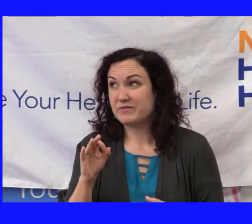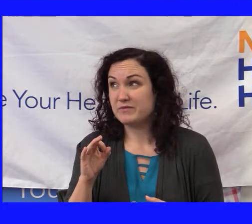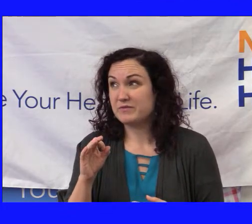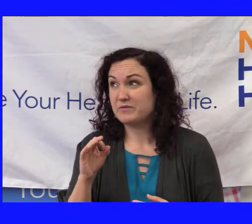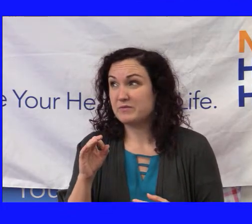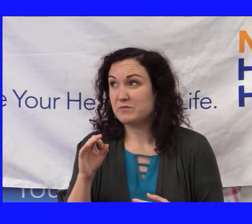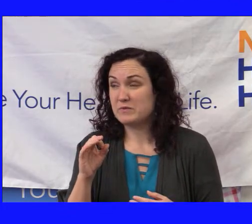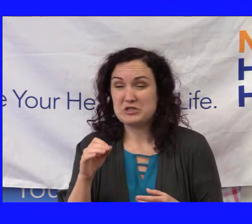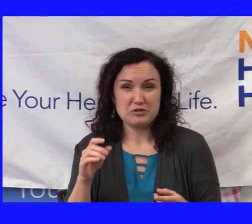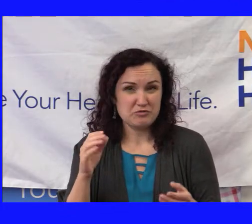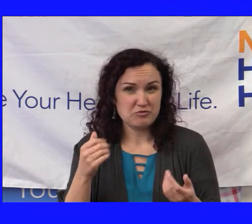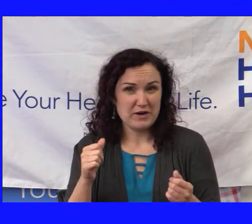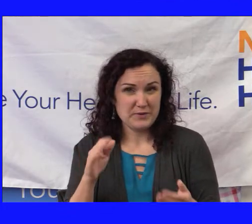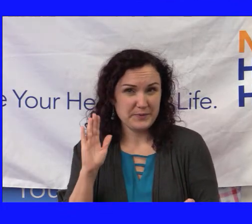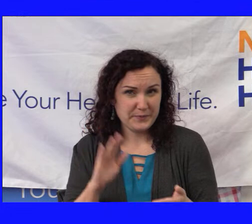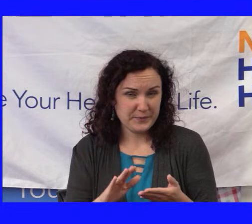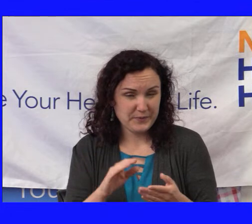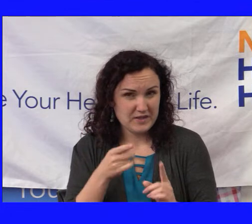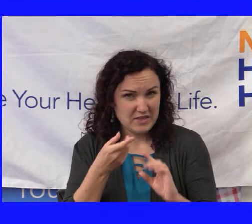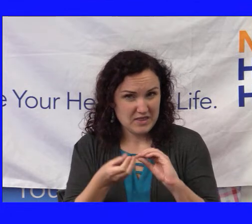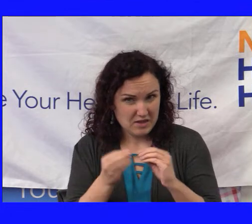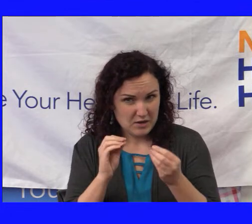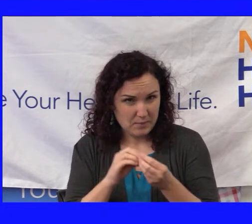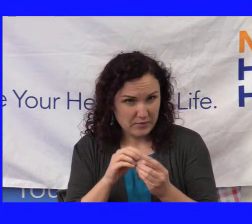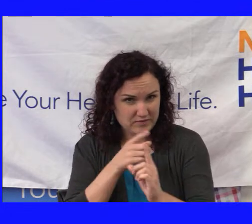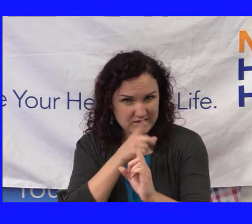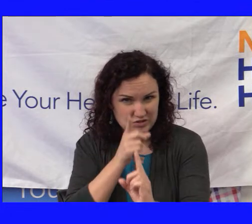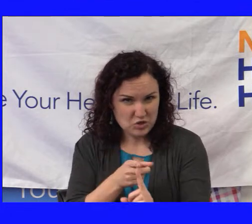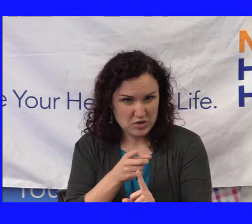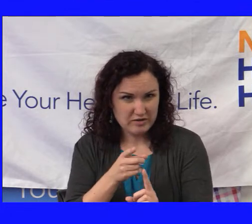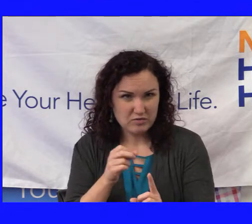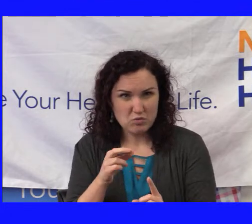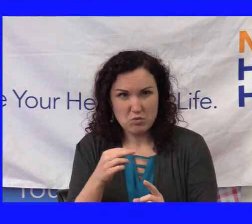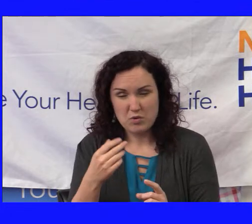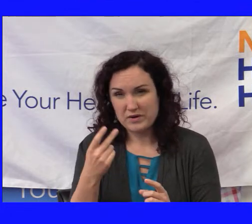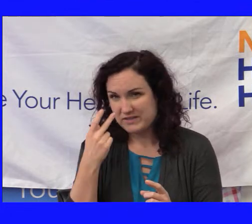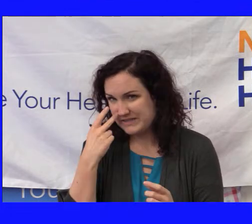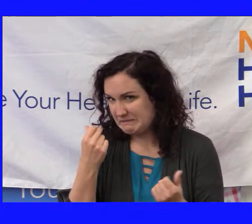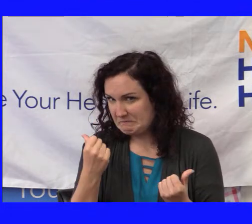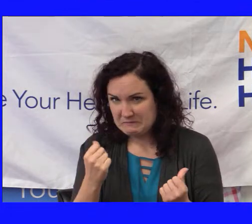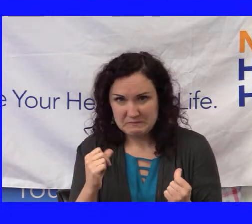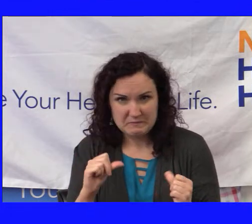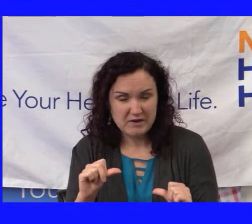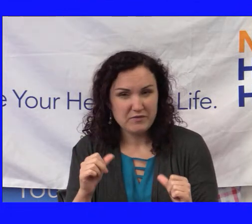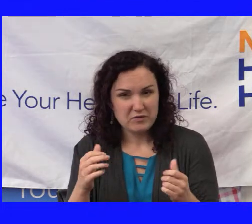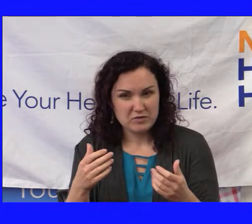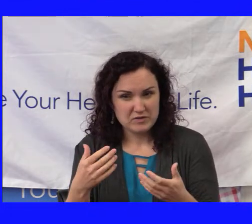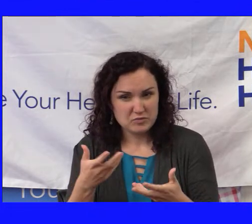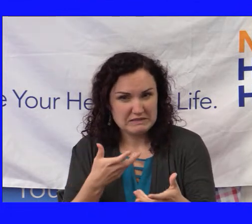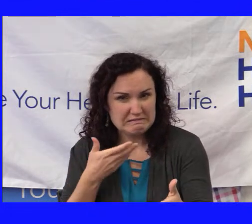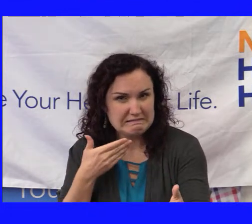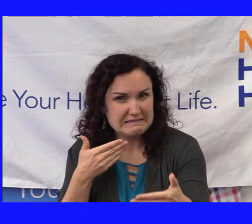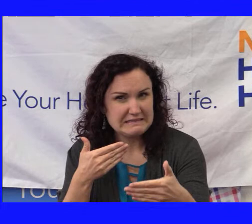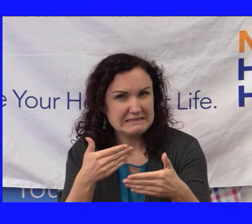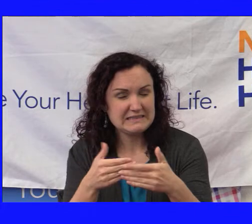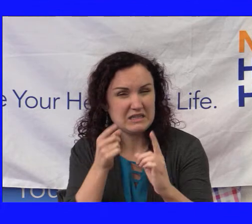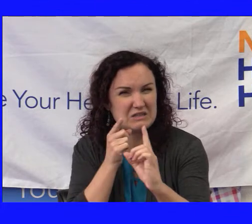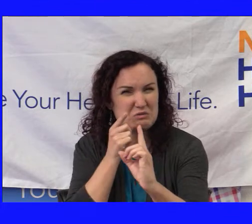the number as a target or see what efforts need to be made to get closer to the